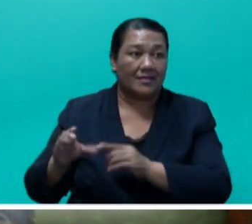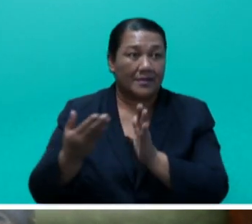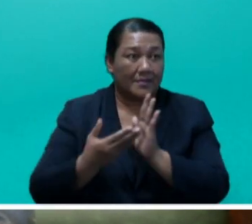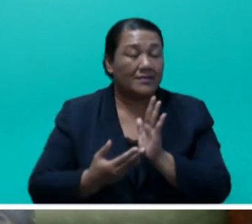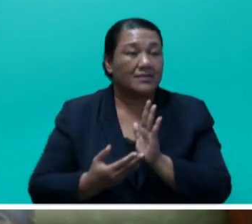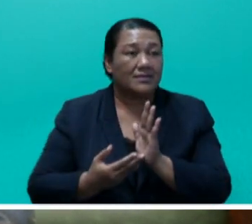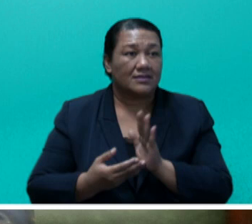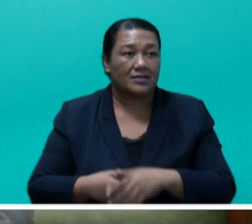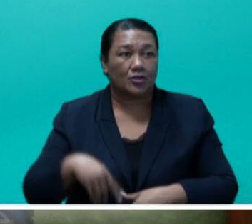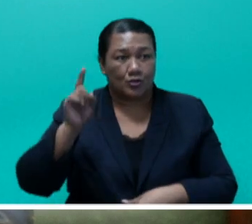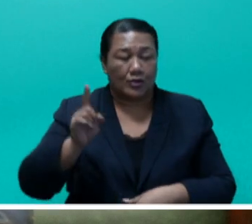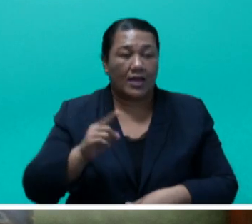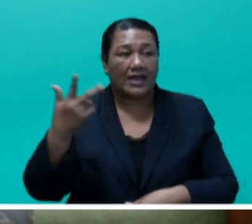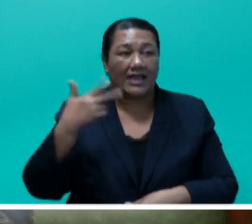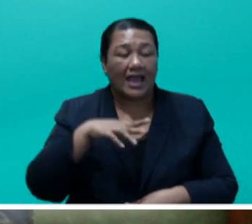of